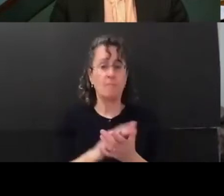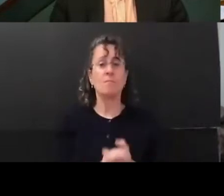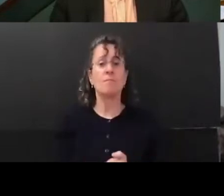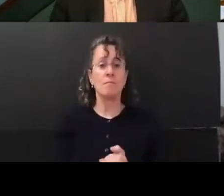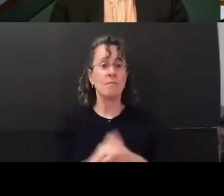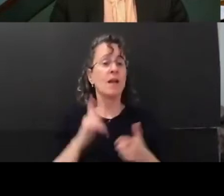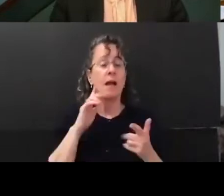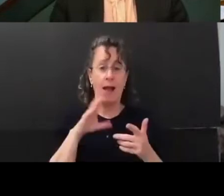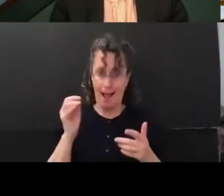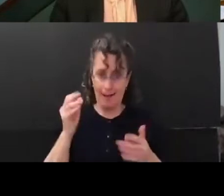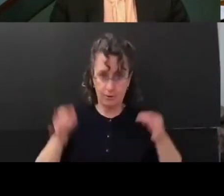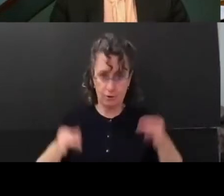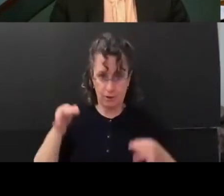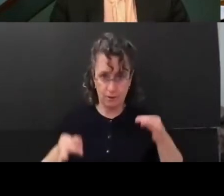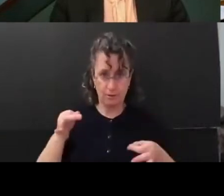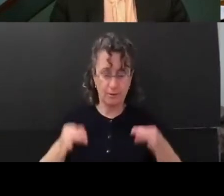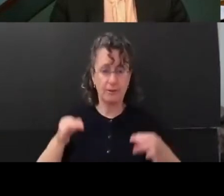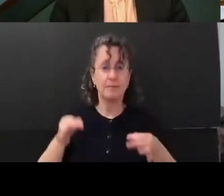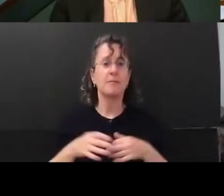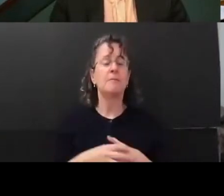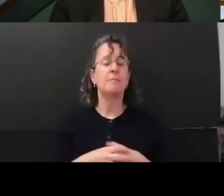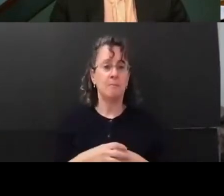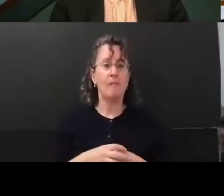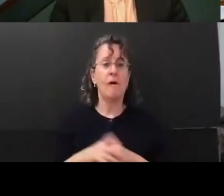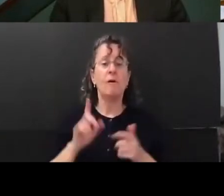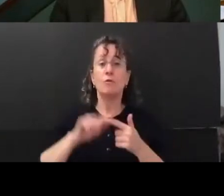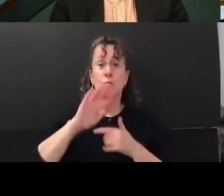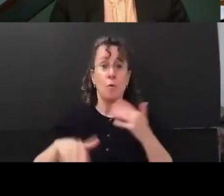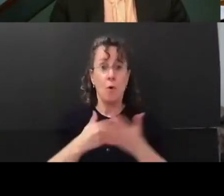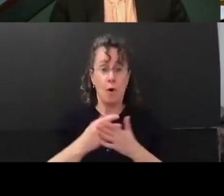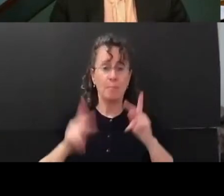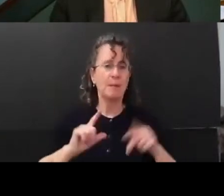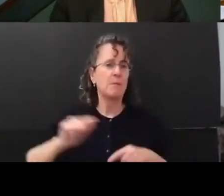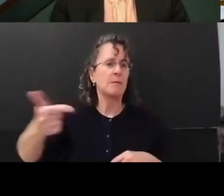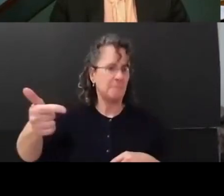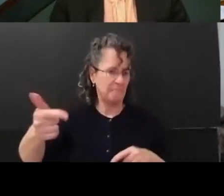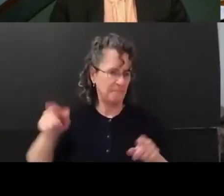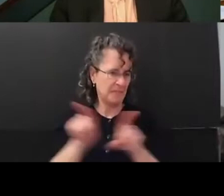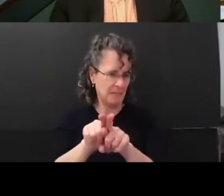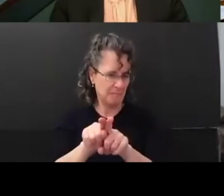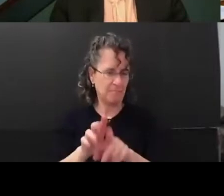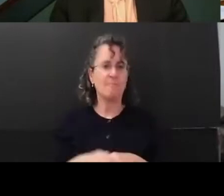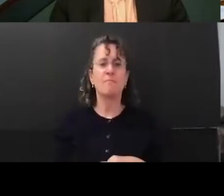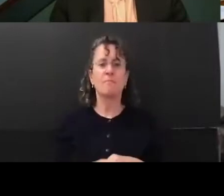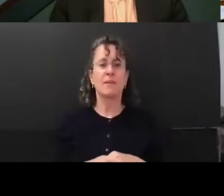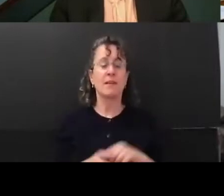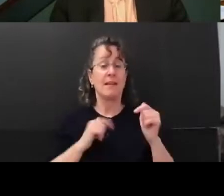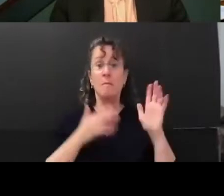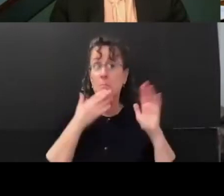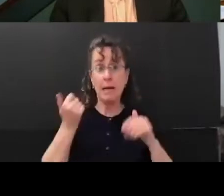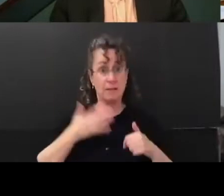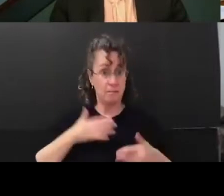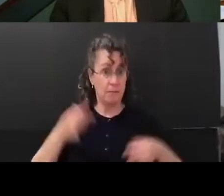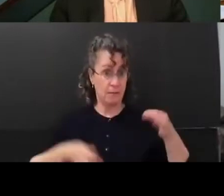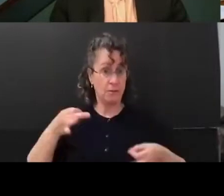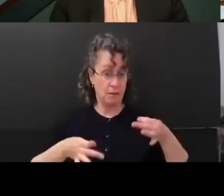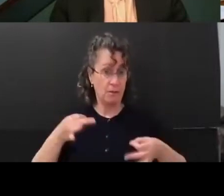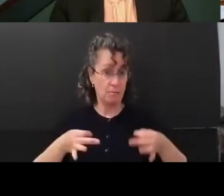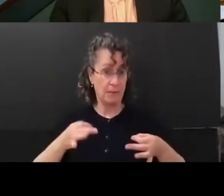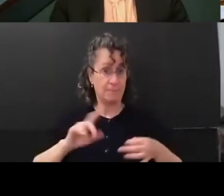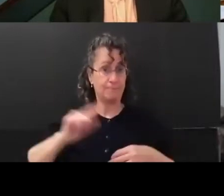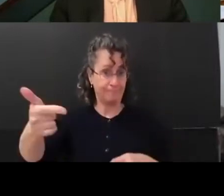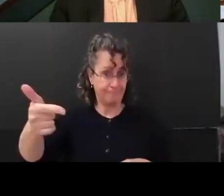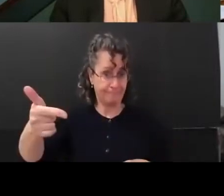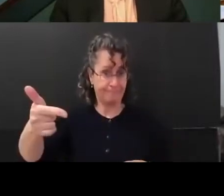and justice and justice to all people to all people in the best of my judgment in the best of